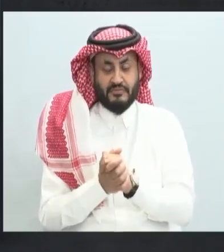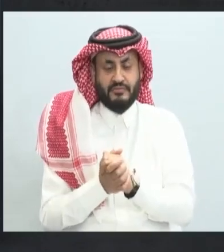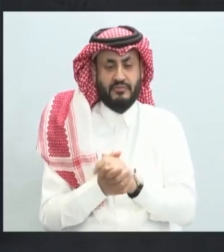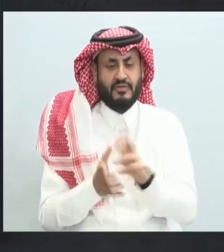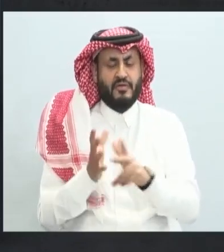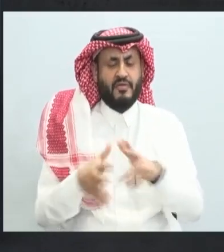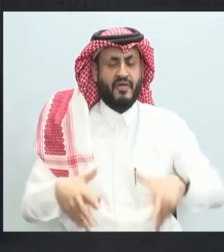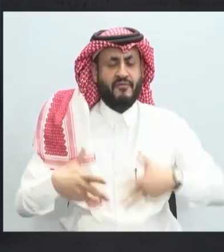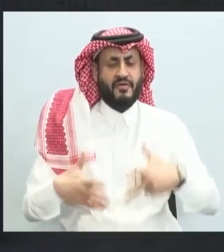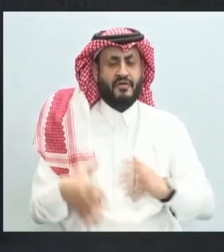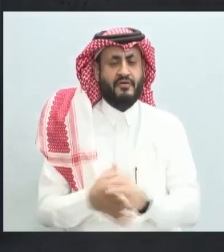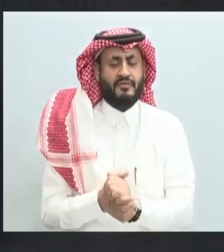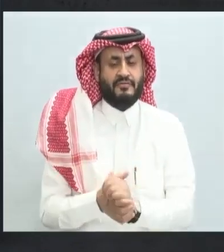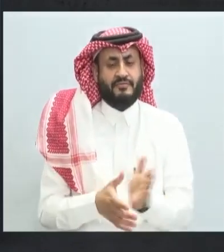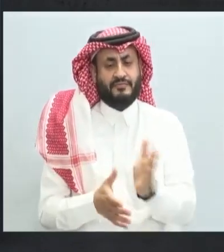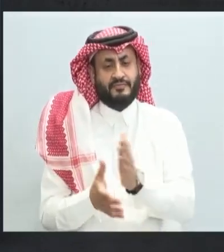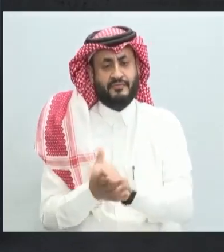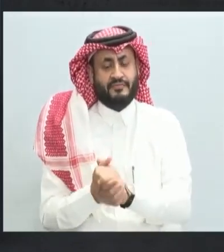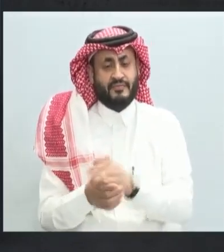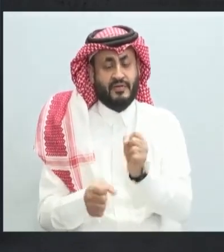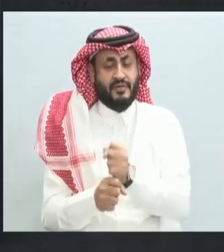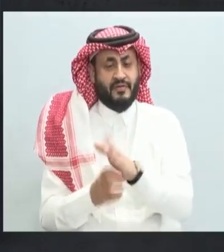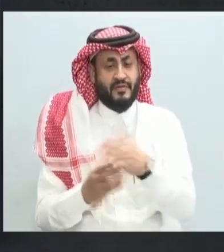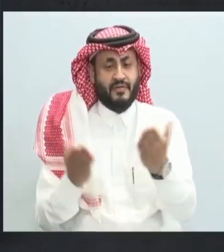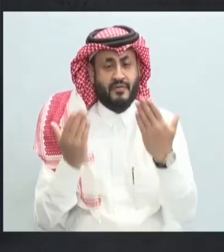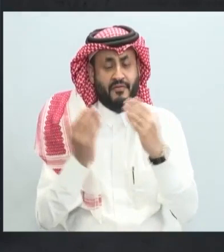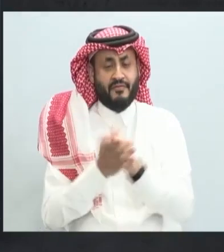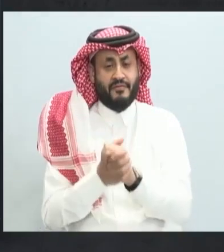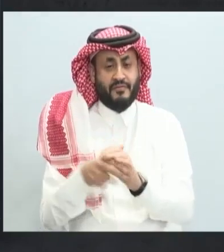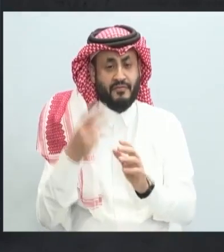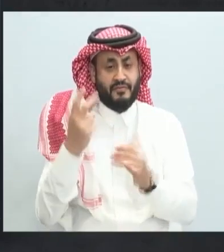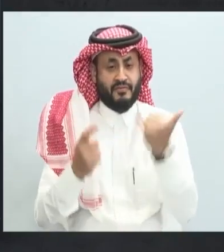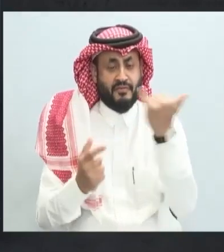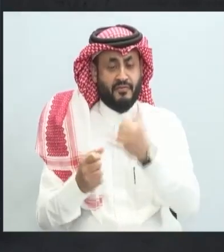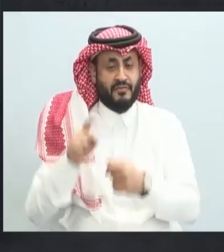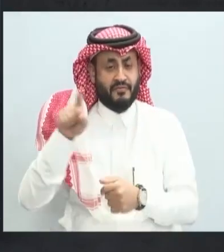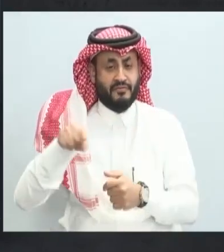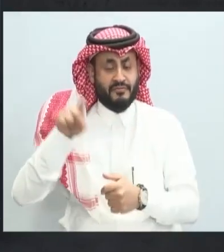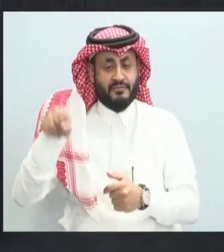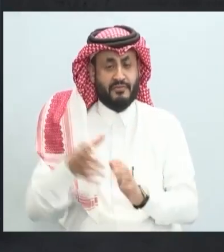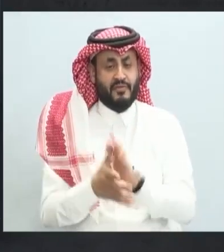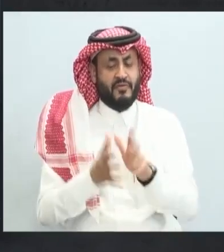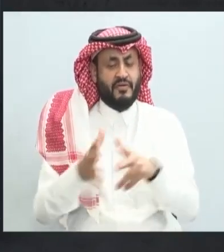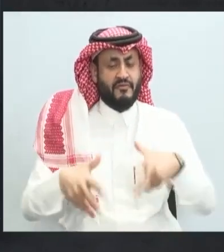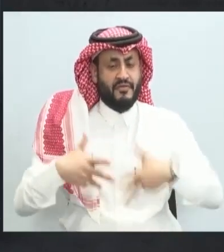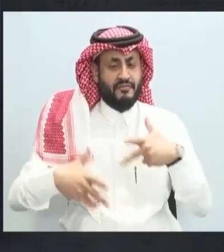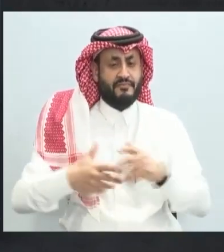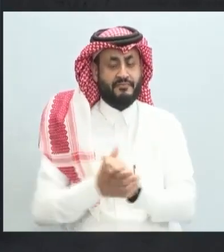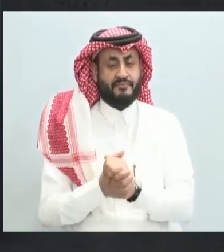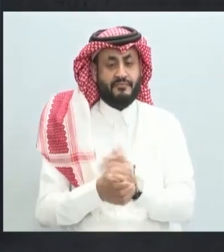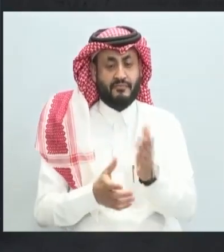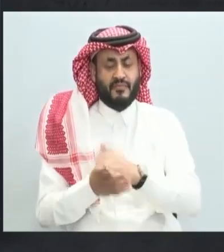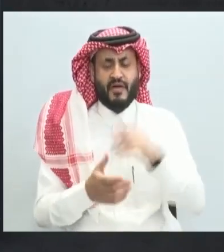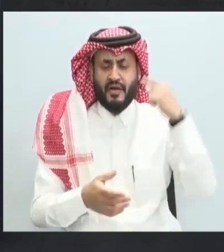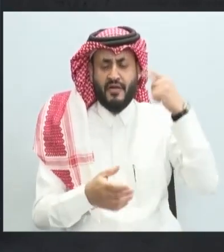about feelings, and also we did learn two important questions about feelings. And just